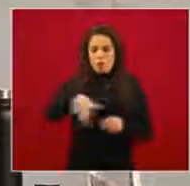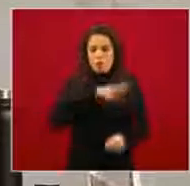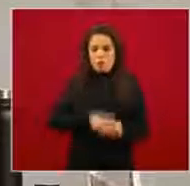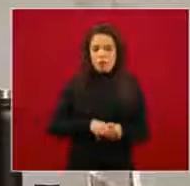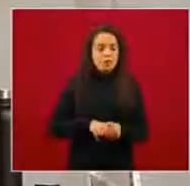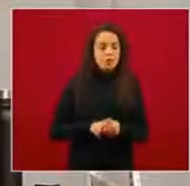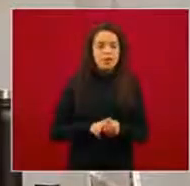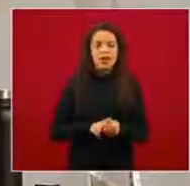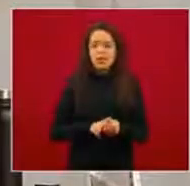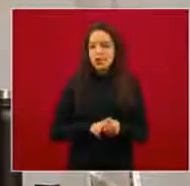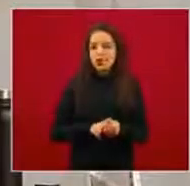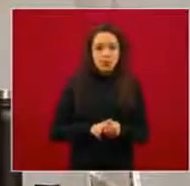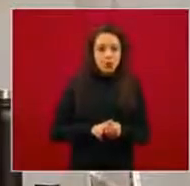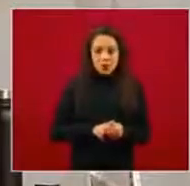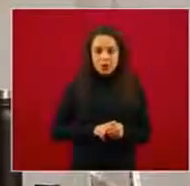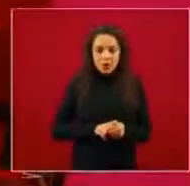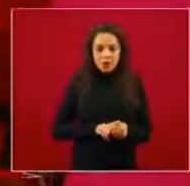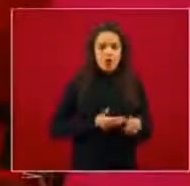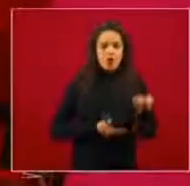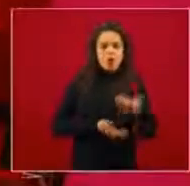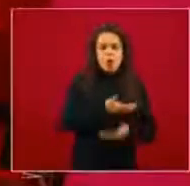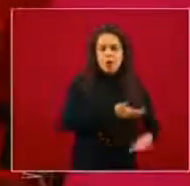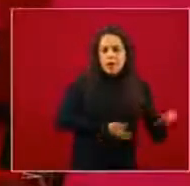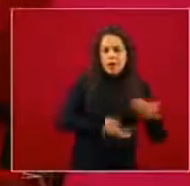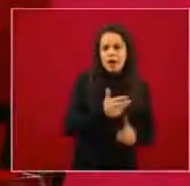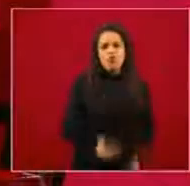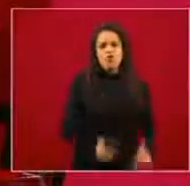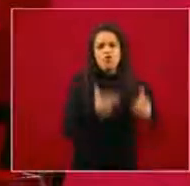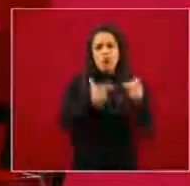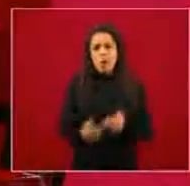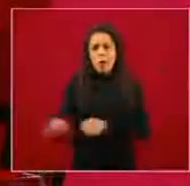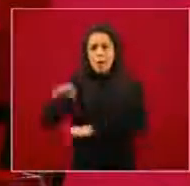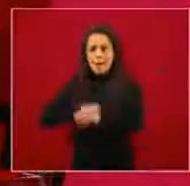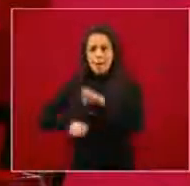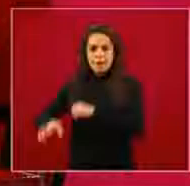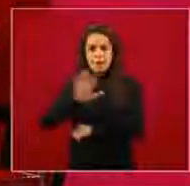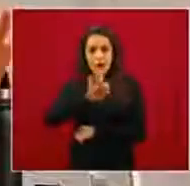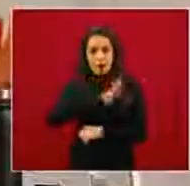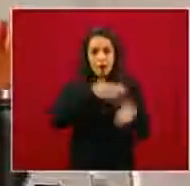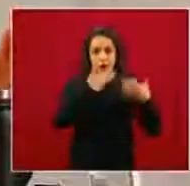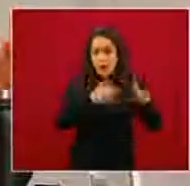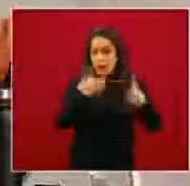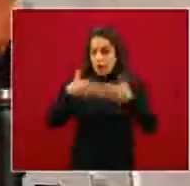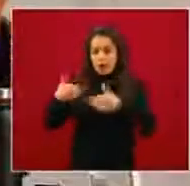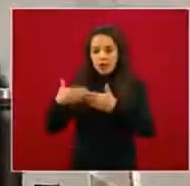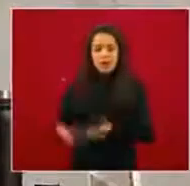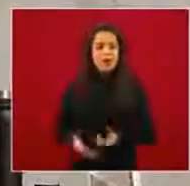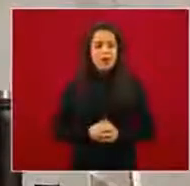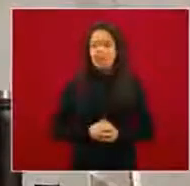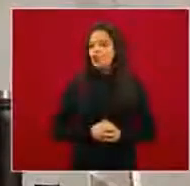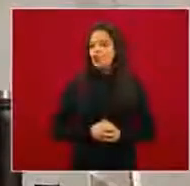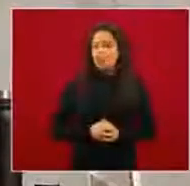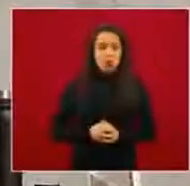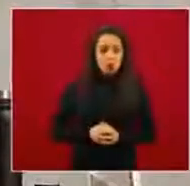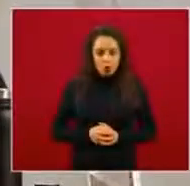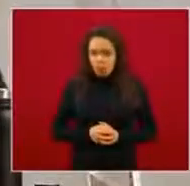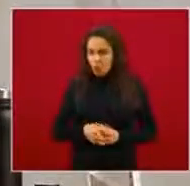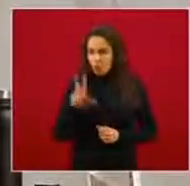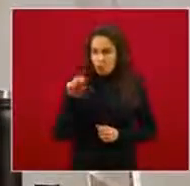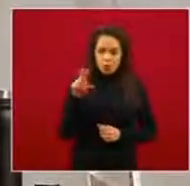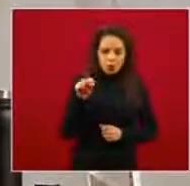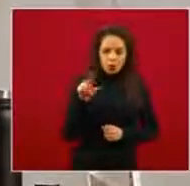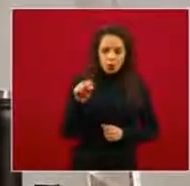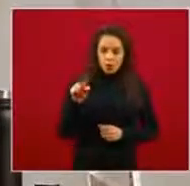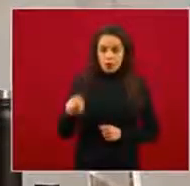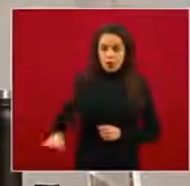normal activities. It doesn't mean like store companies are able to open. No, that's not what it means. Where